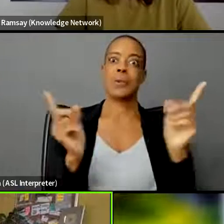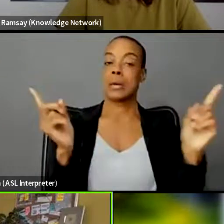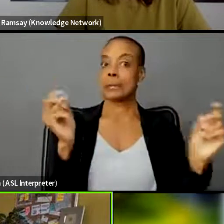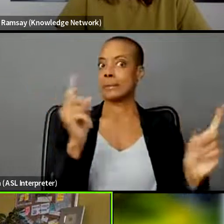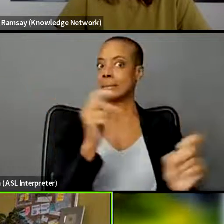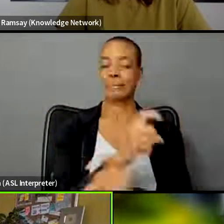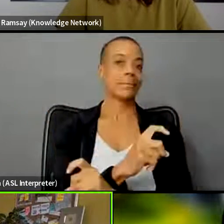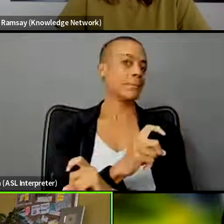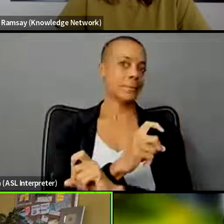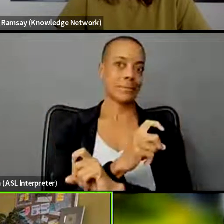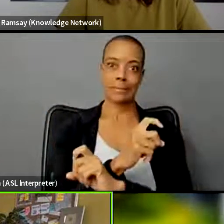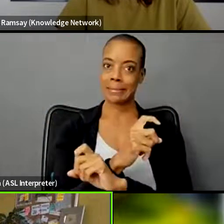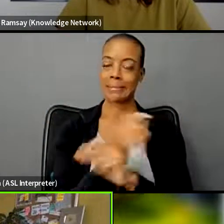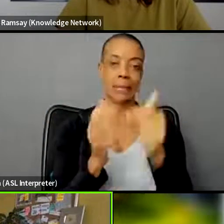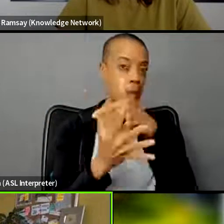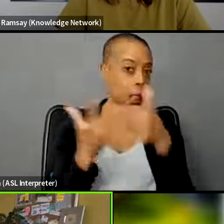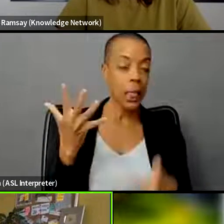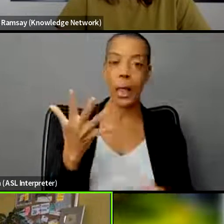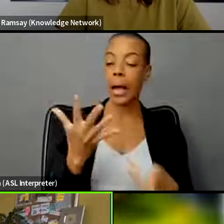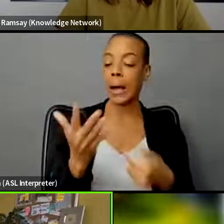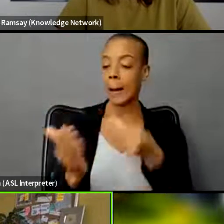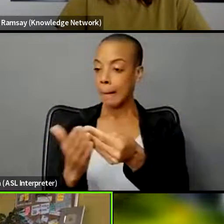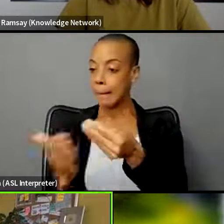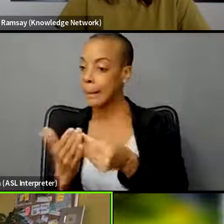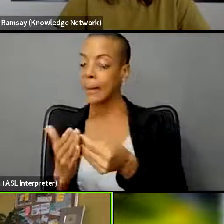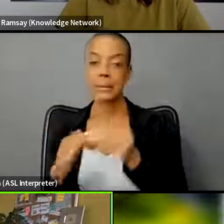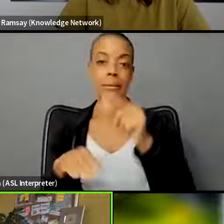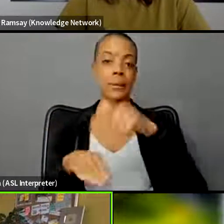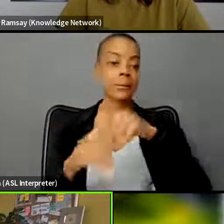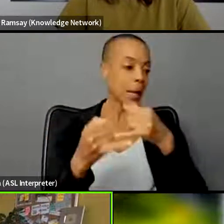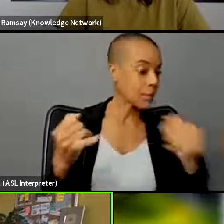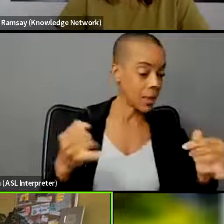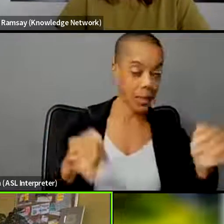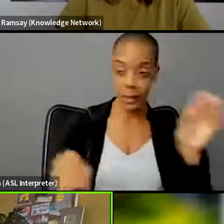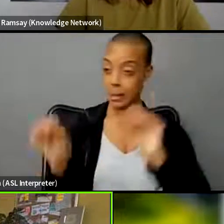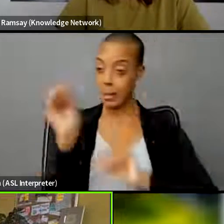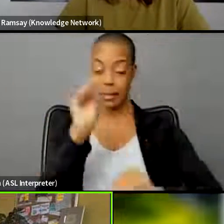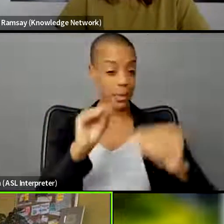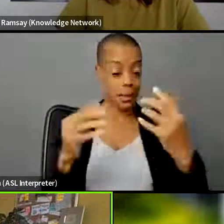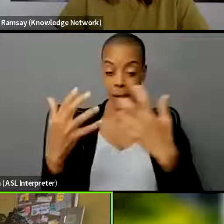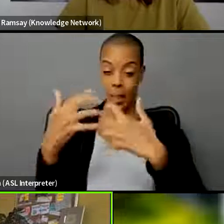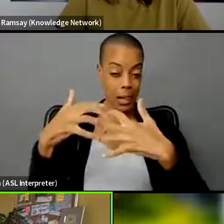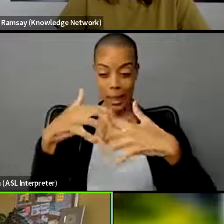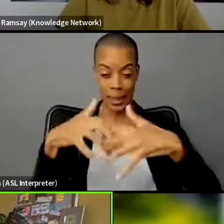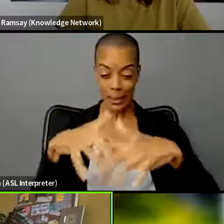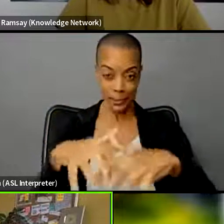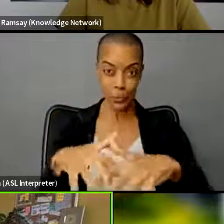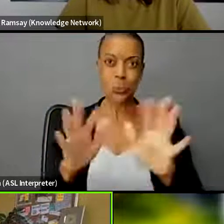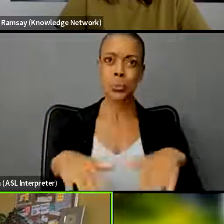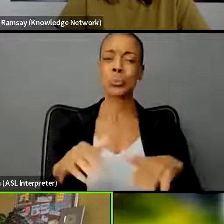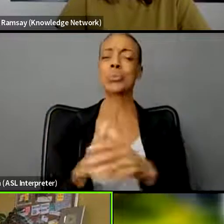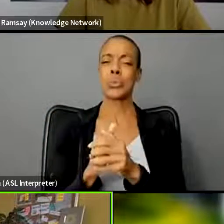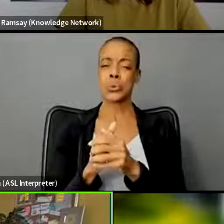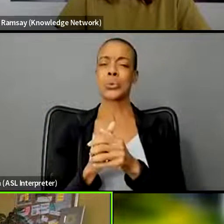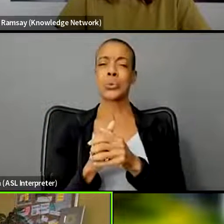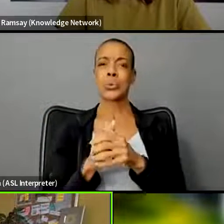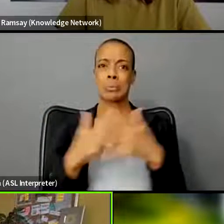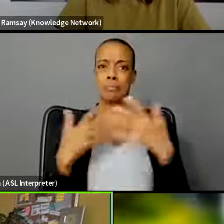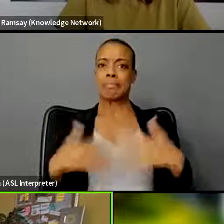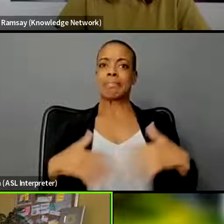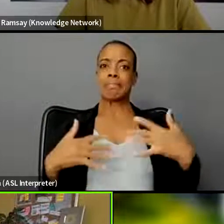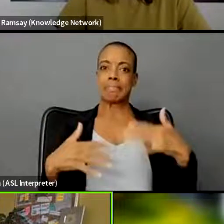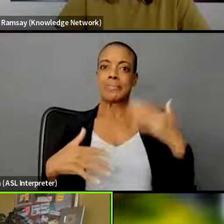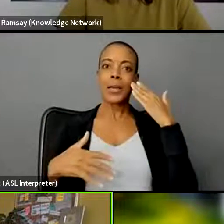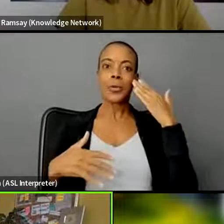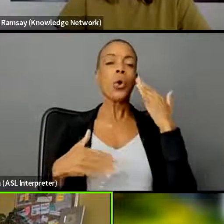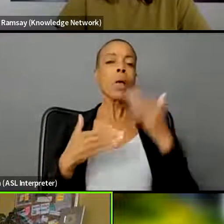different funds and timelines. And, I'm kind of getting a sense that there's over time, you'll get a sense of what are the